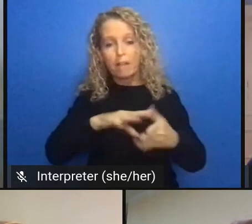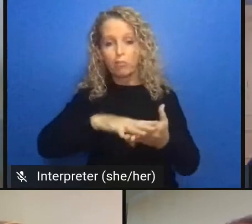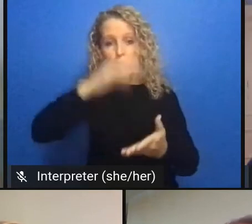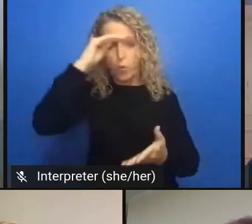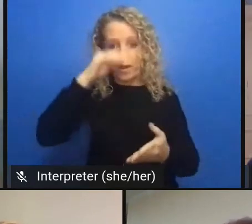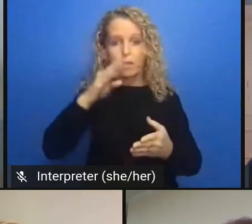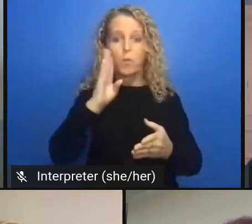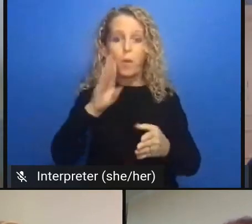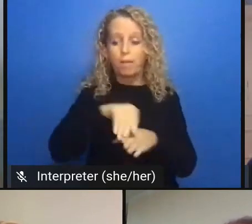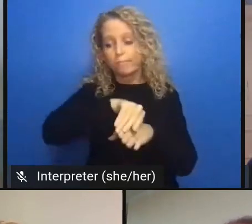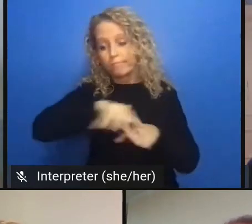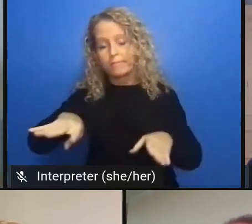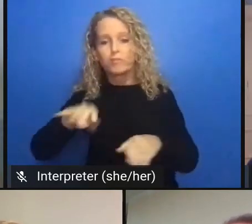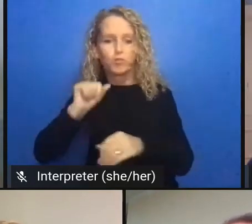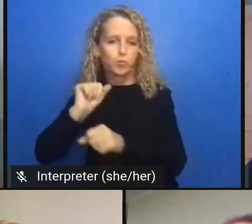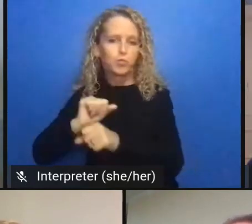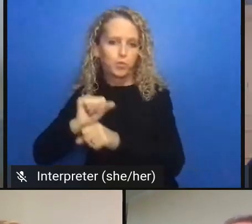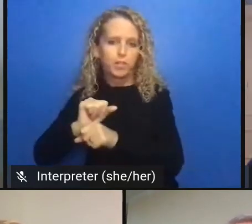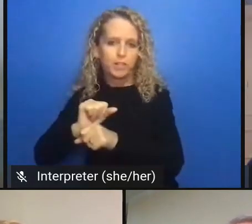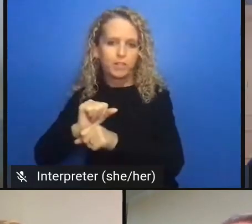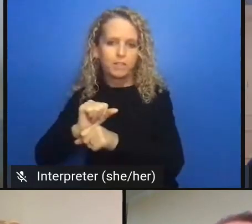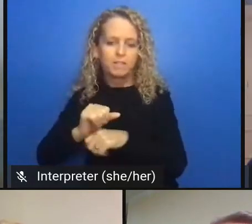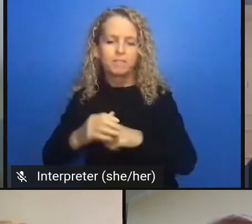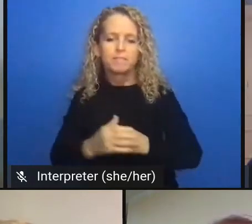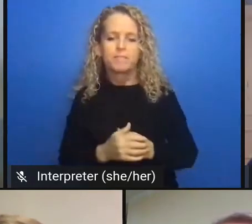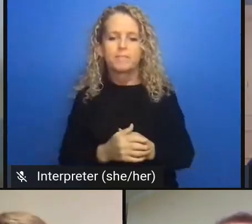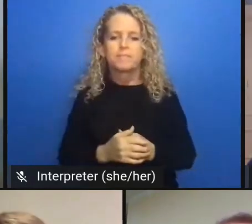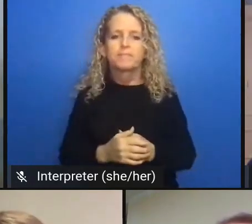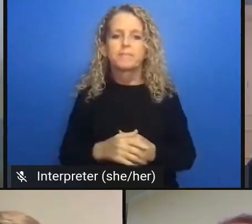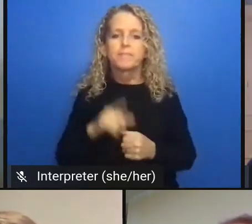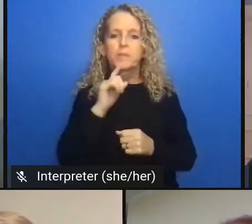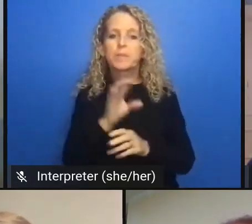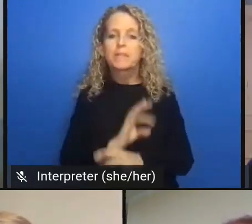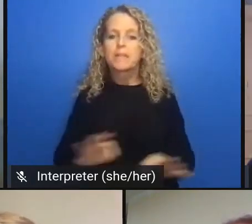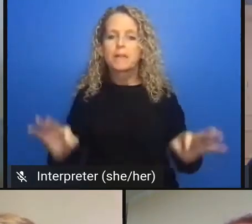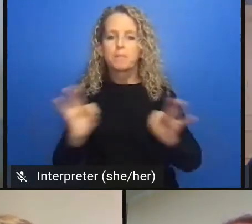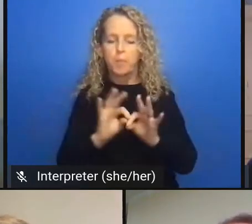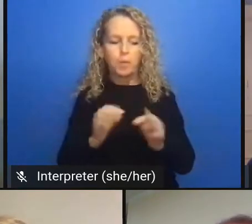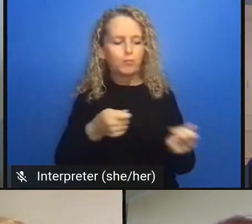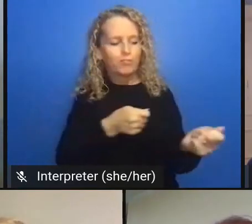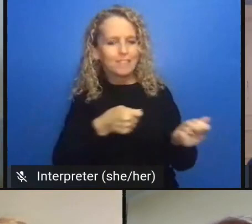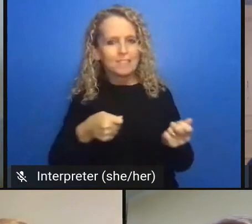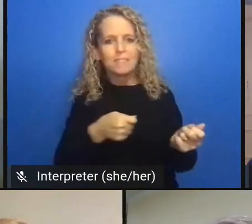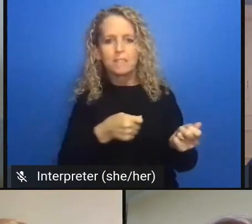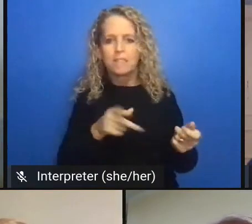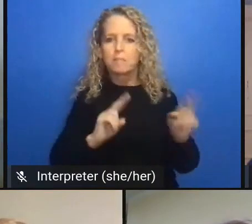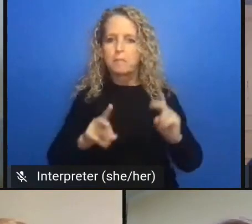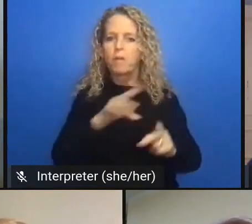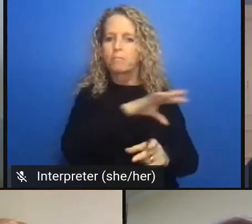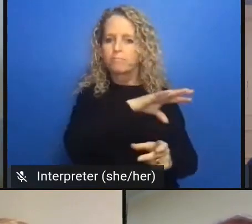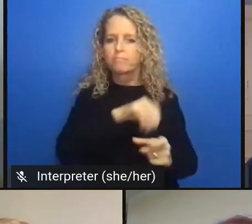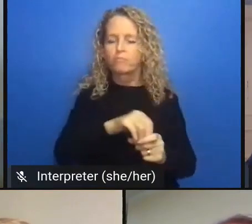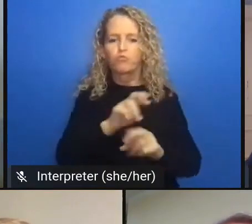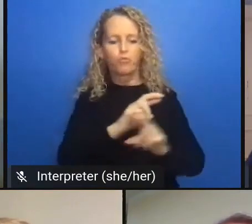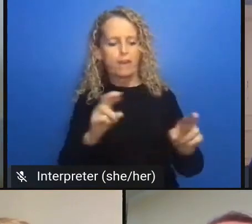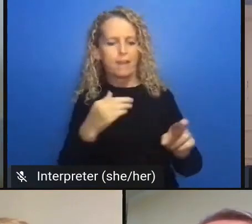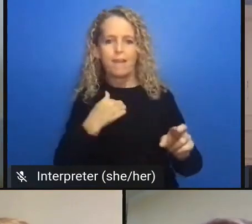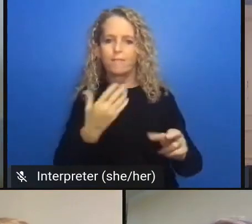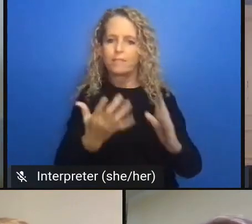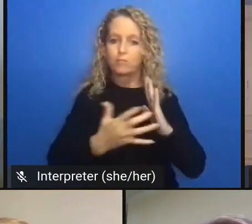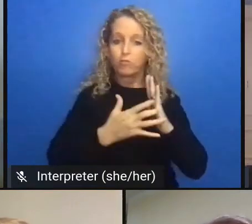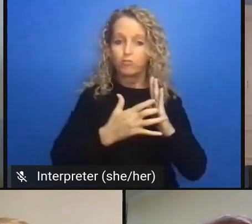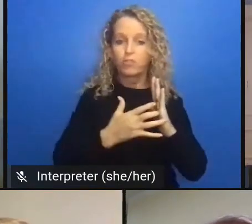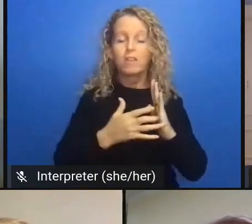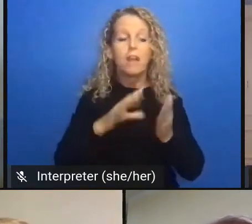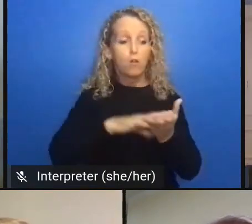it really is a pipeline. So we really have to get people in a place where they can enter into this stream, do whatever learning they need to do, and